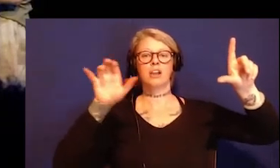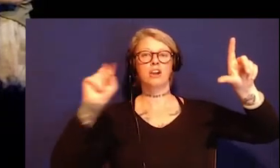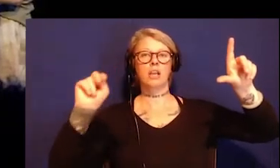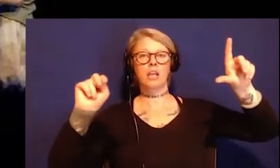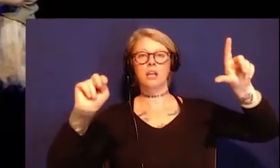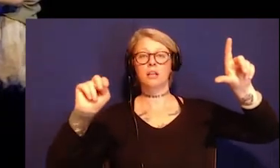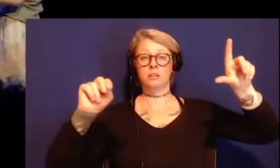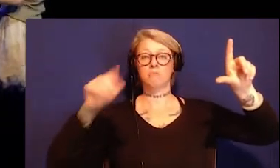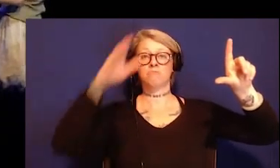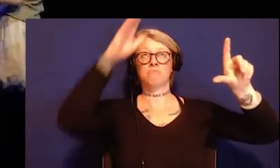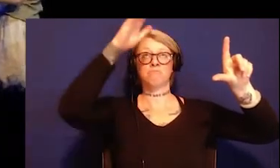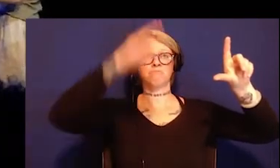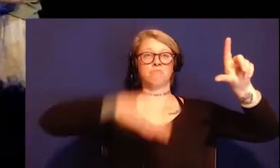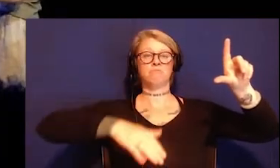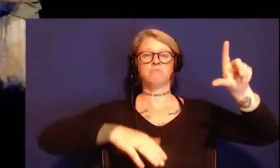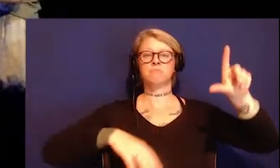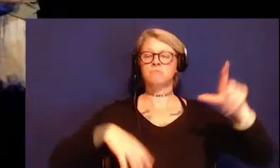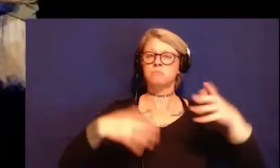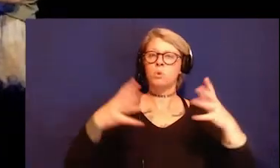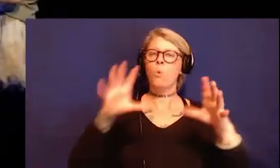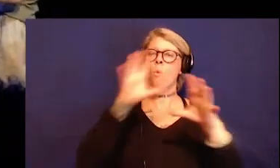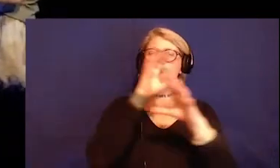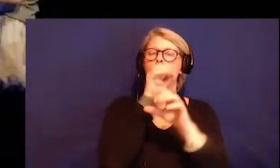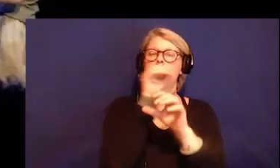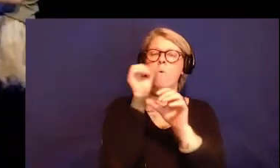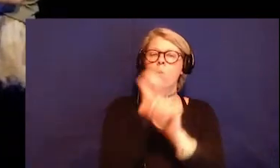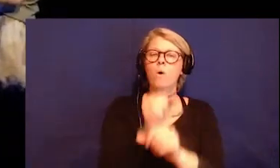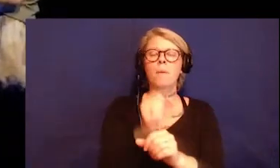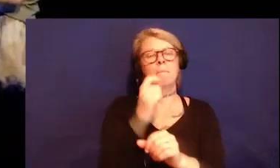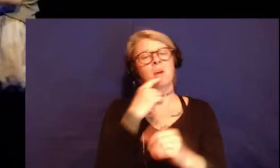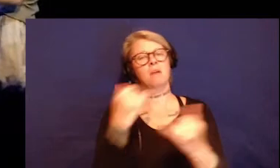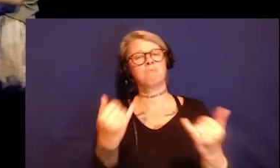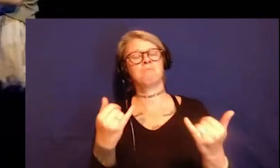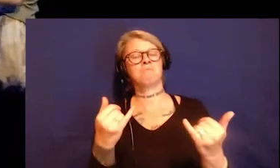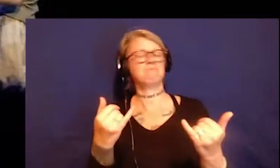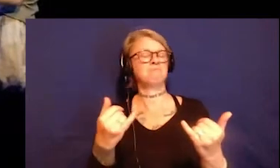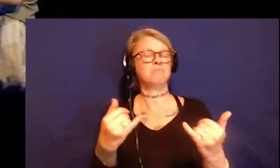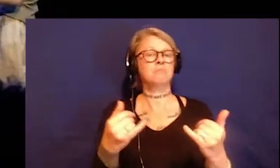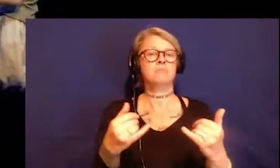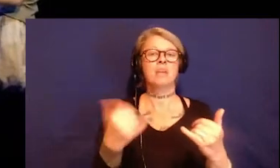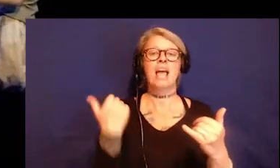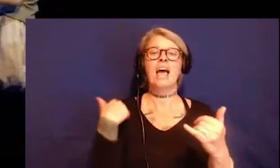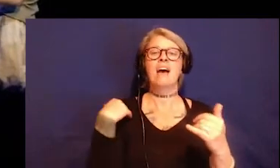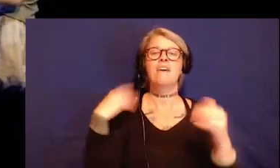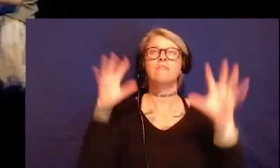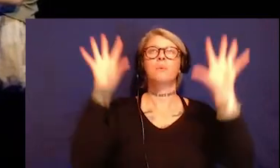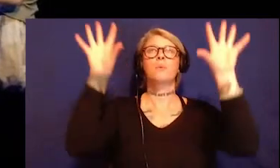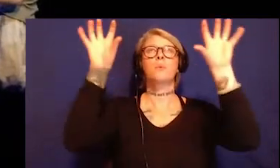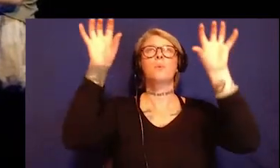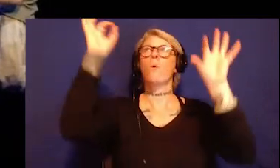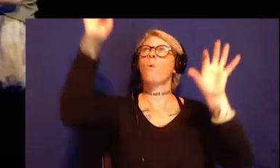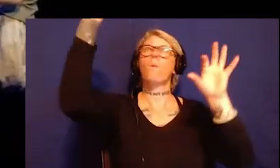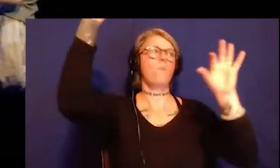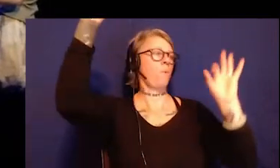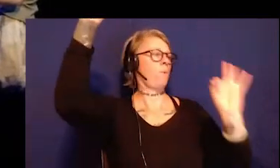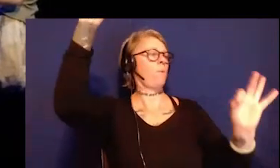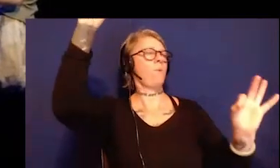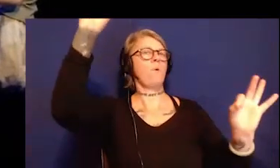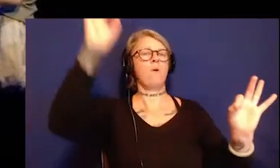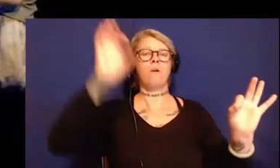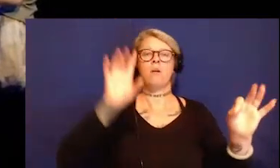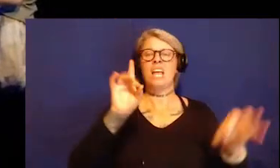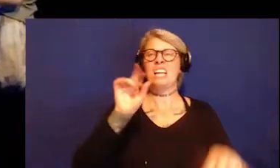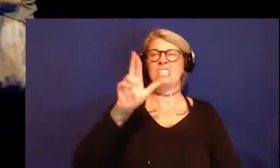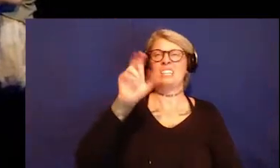modern. It's old and dusty and has 2 holes near the corners that are diagonal from each other. Clothes and empty